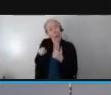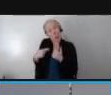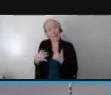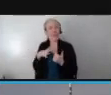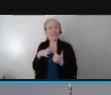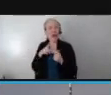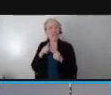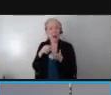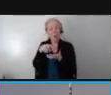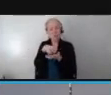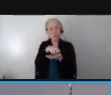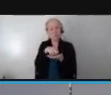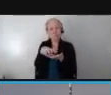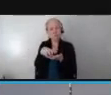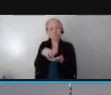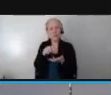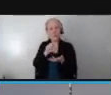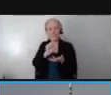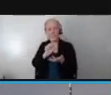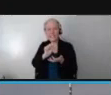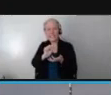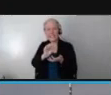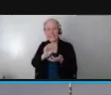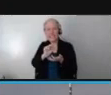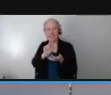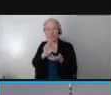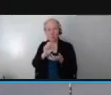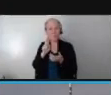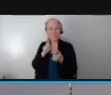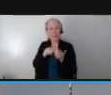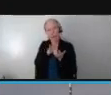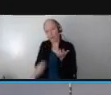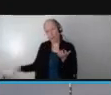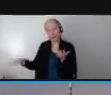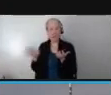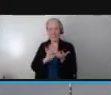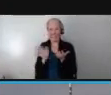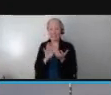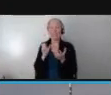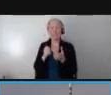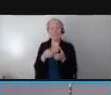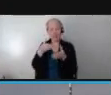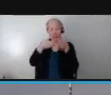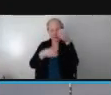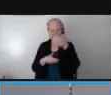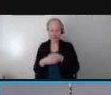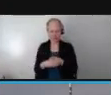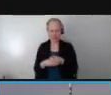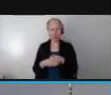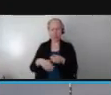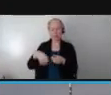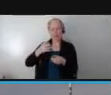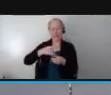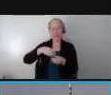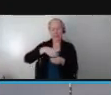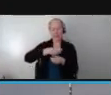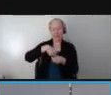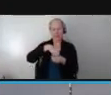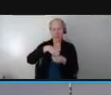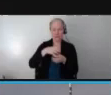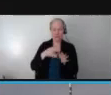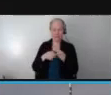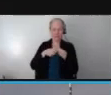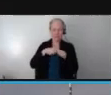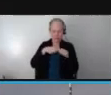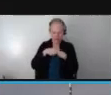these on orbit for women to use. I will tell you, it's, you know, if we have plenty of products available